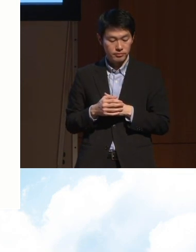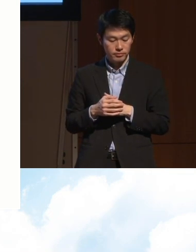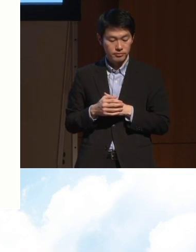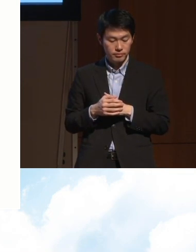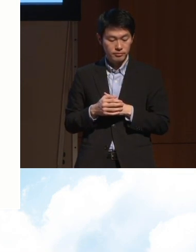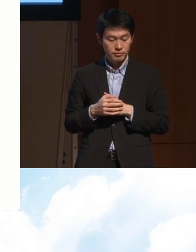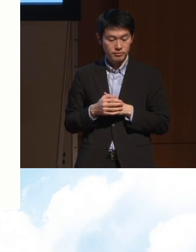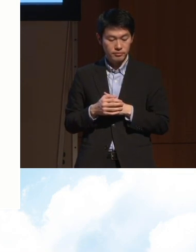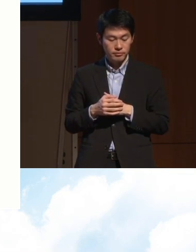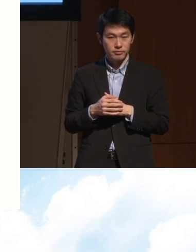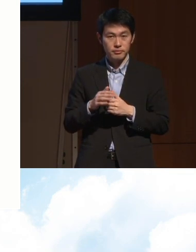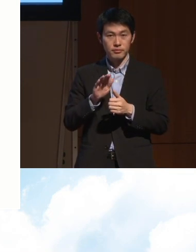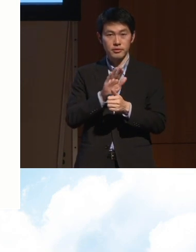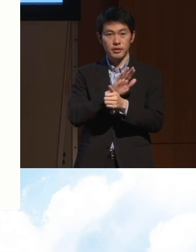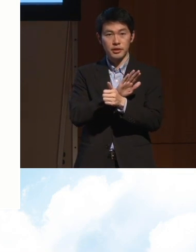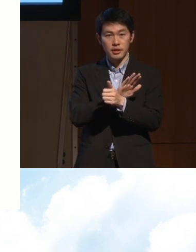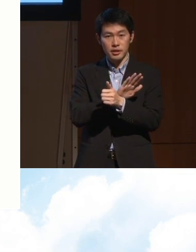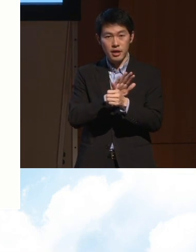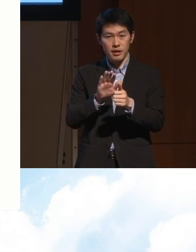Management,